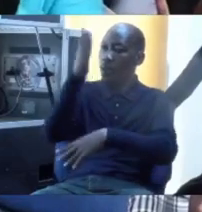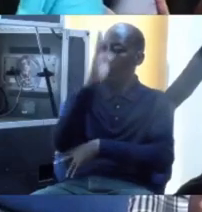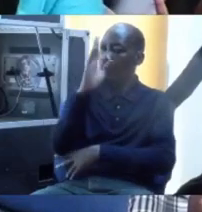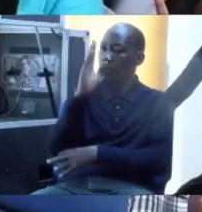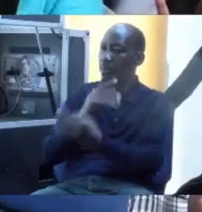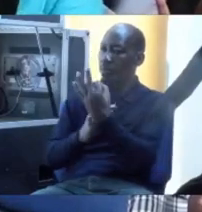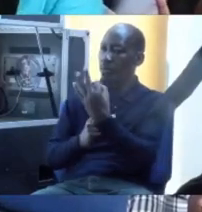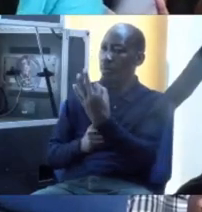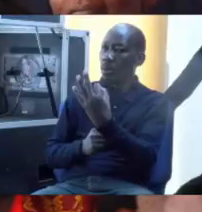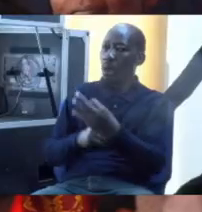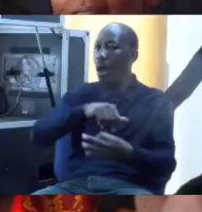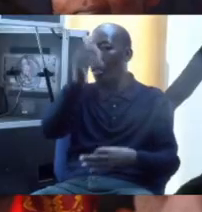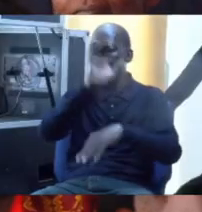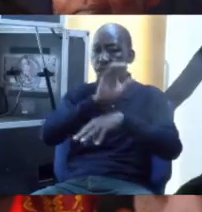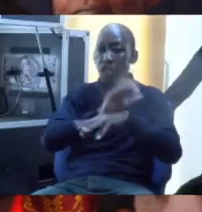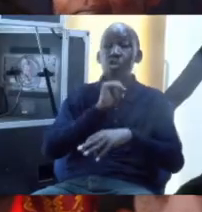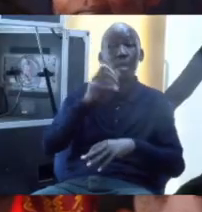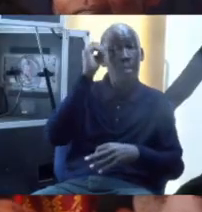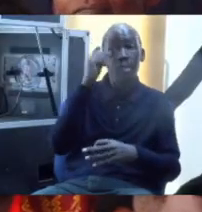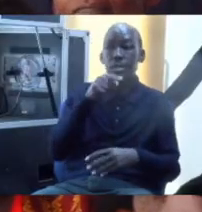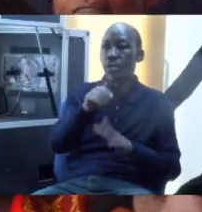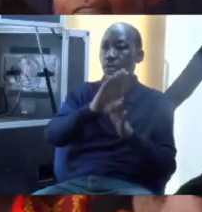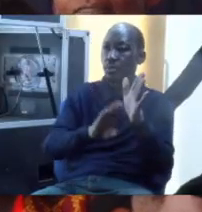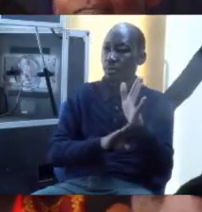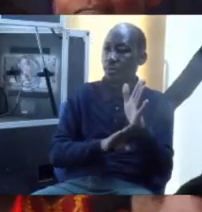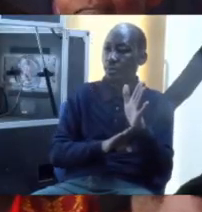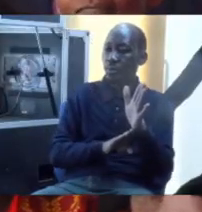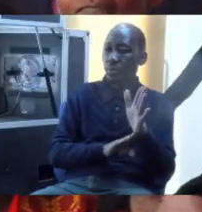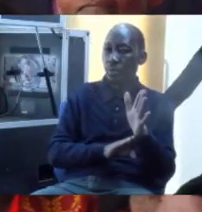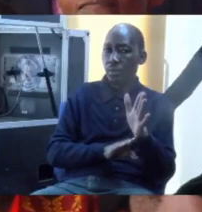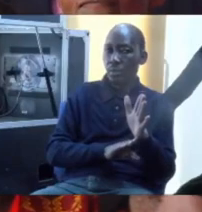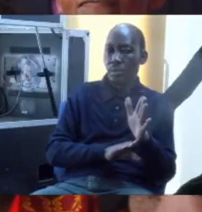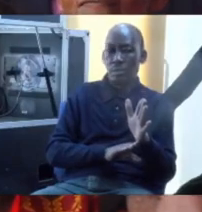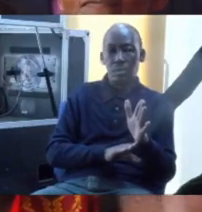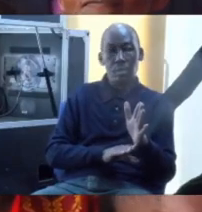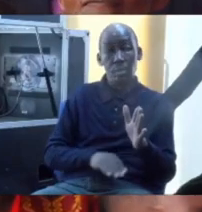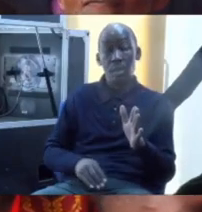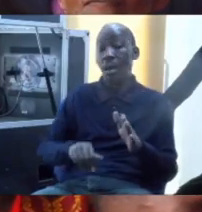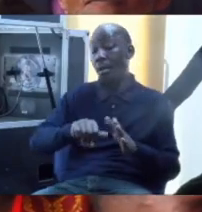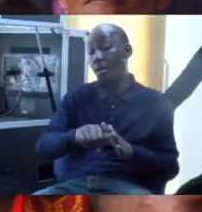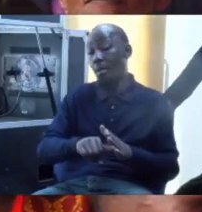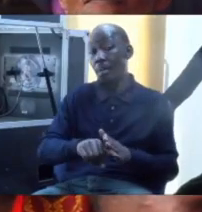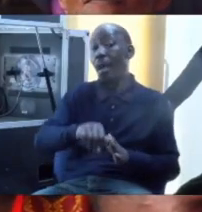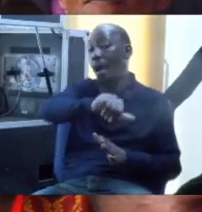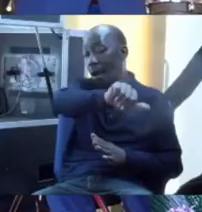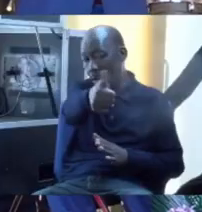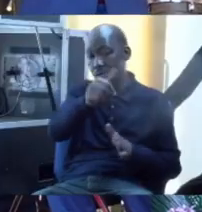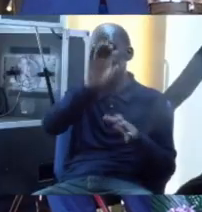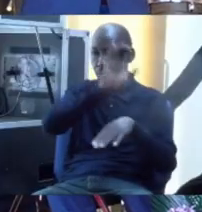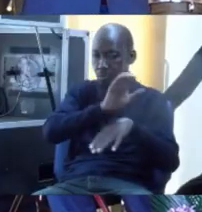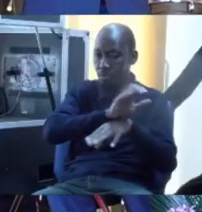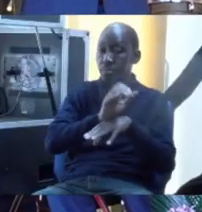wangapi? Other religions don't understand this doctrine. Aha, kanisa ama madhehebu mengine haelewi. Hapana. Dini zingine. Oho,